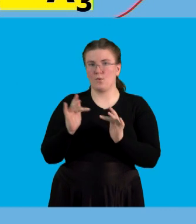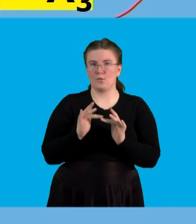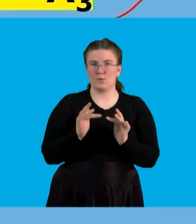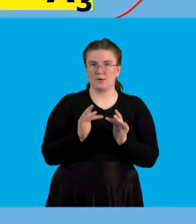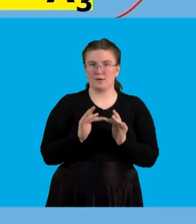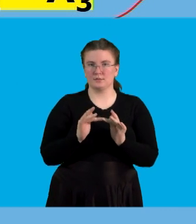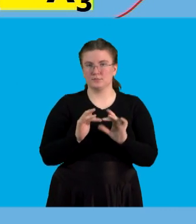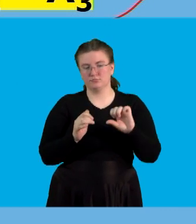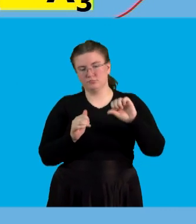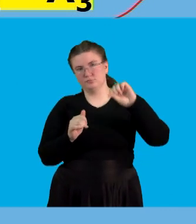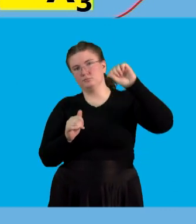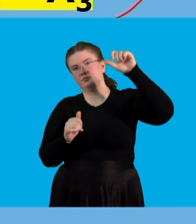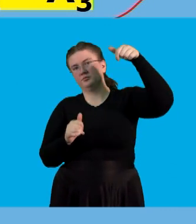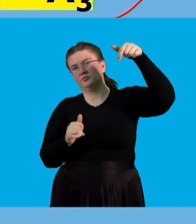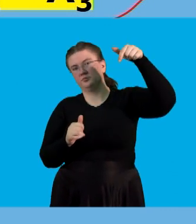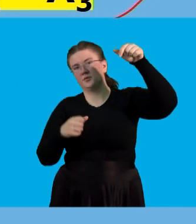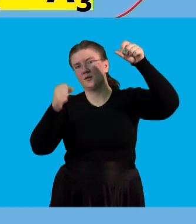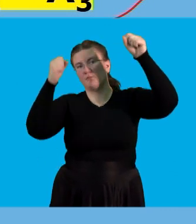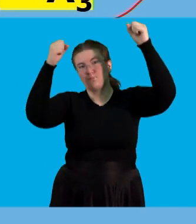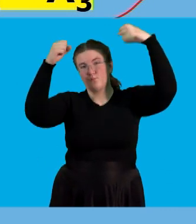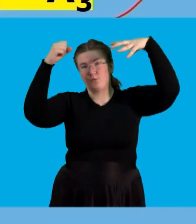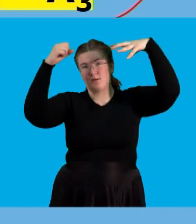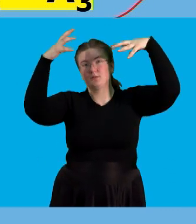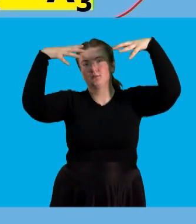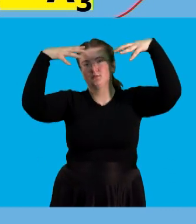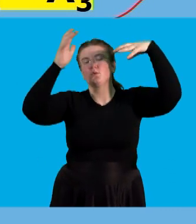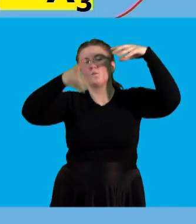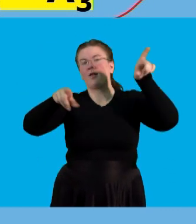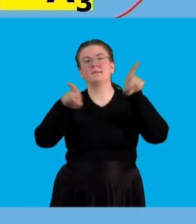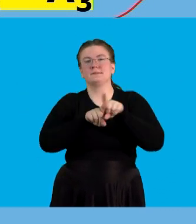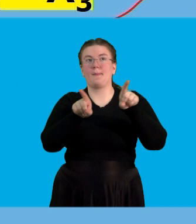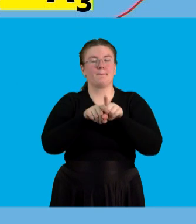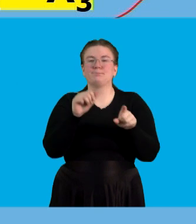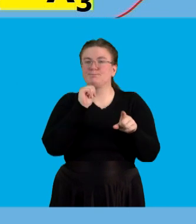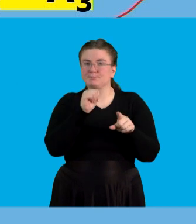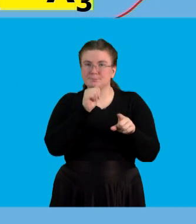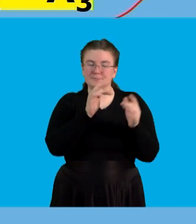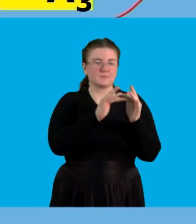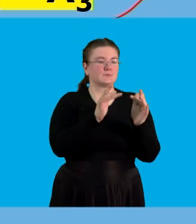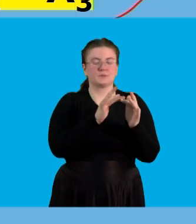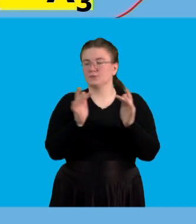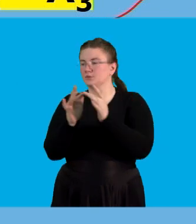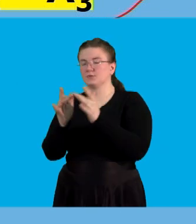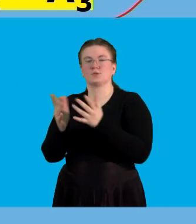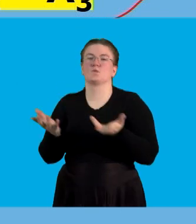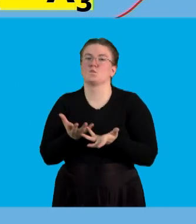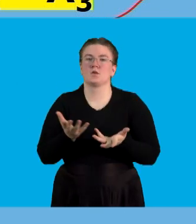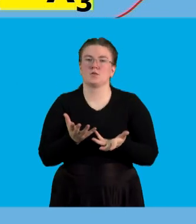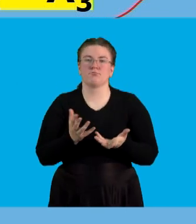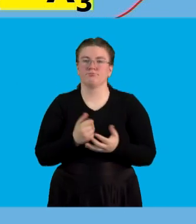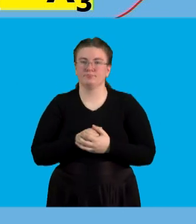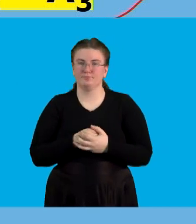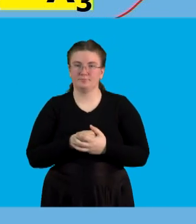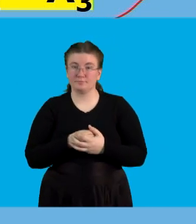is, and we connect it there, the brightness of this light bulb is going to be the same when it's here and also when it